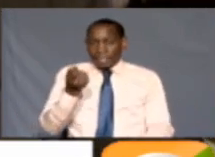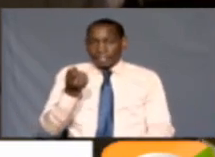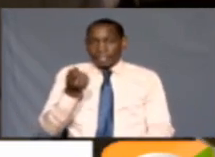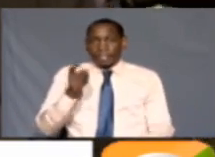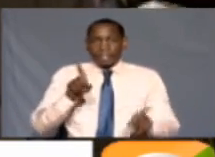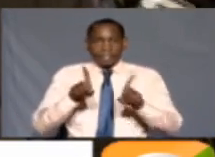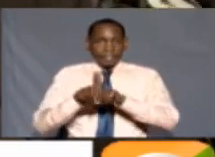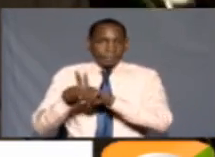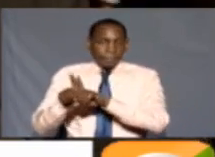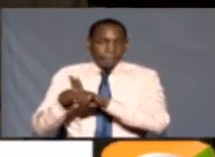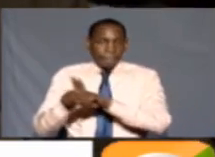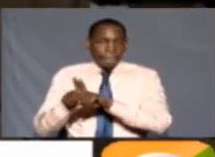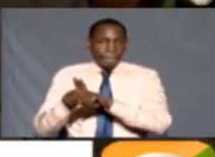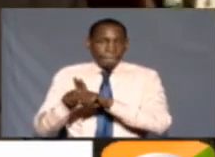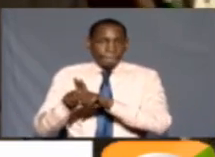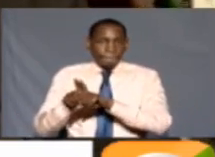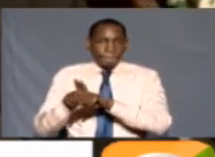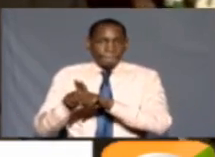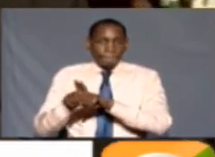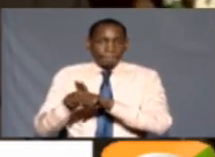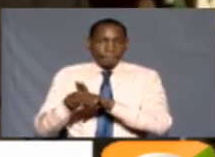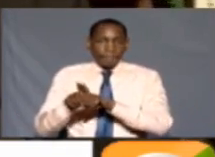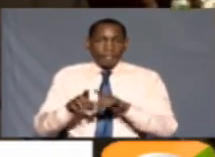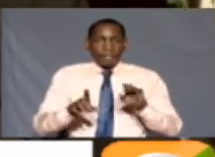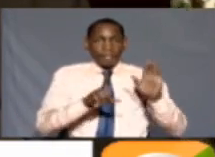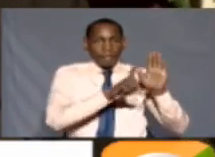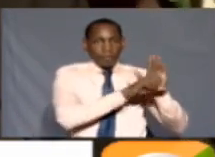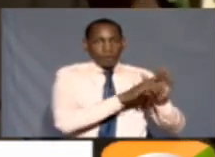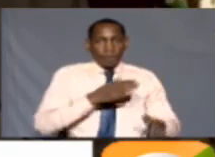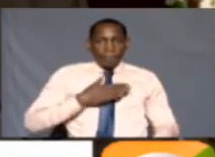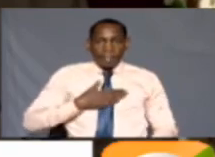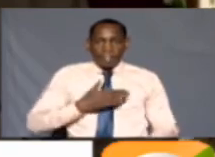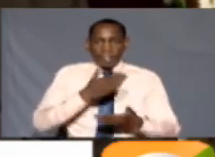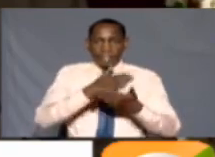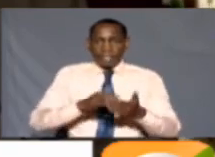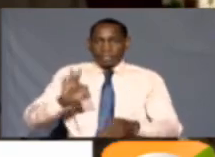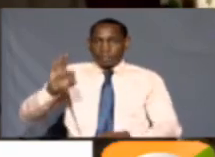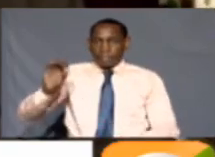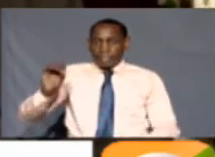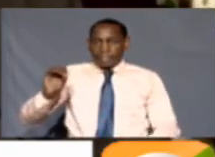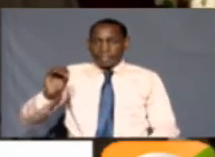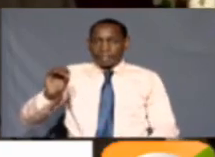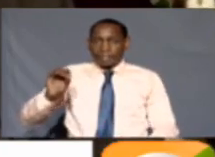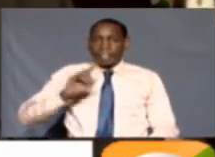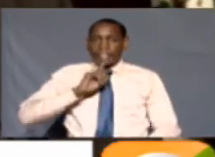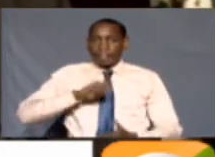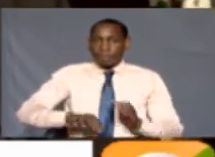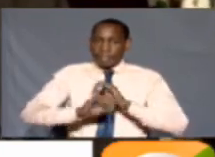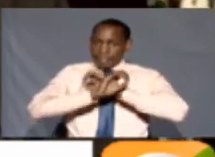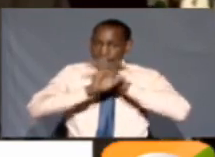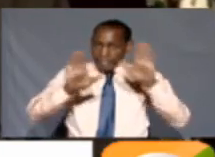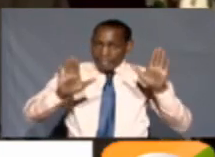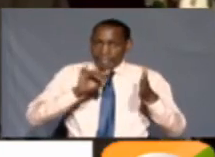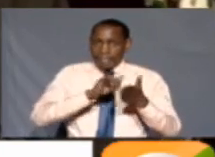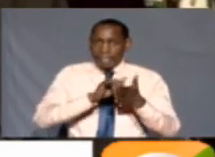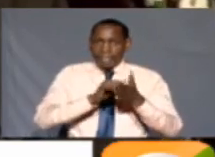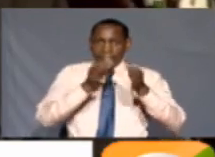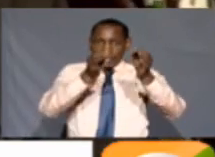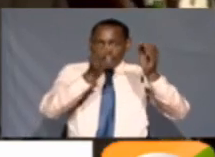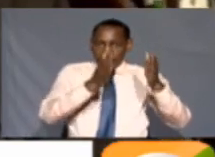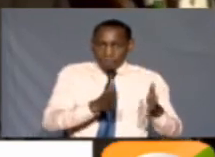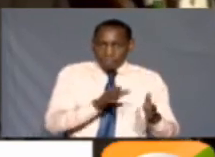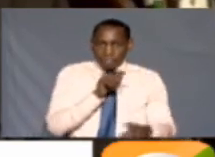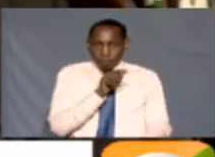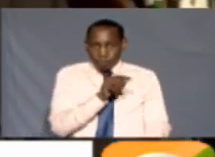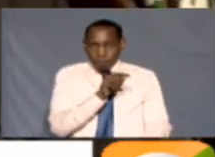And in fact, our act, Section 30 of our act, actually makes it very clear that an